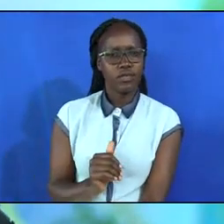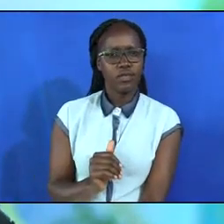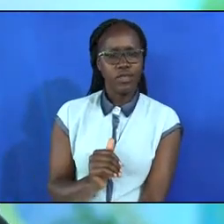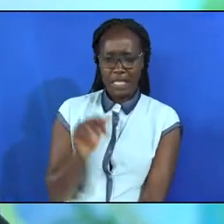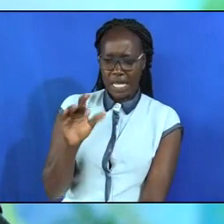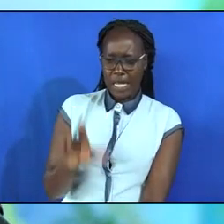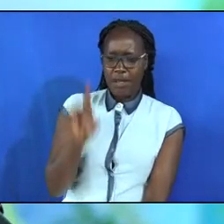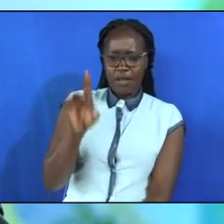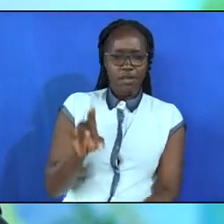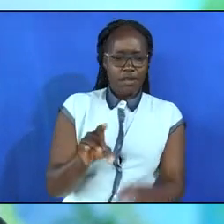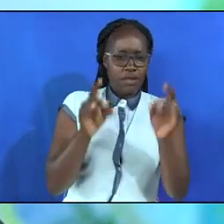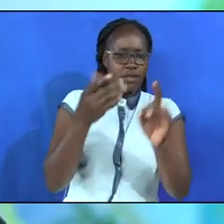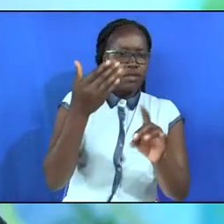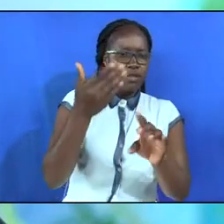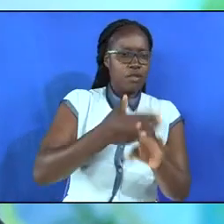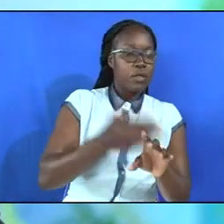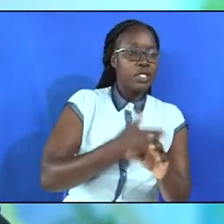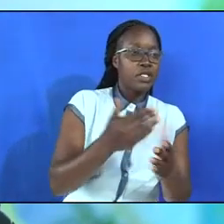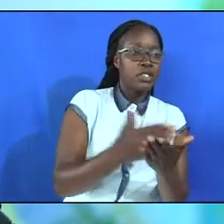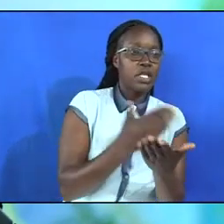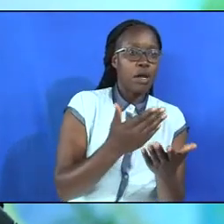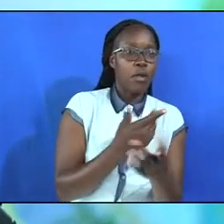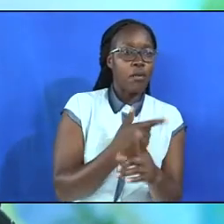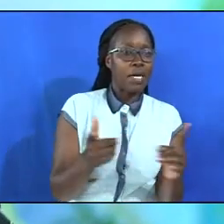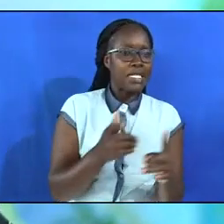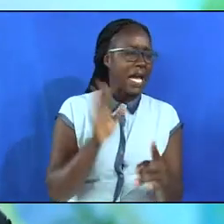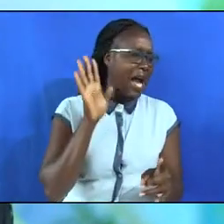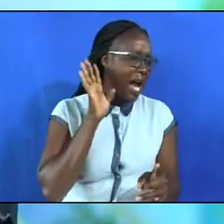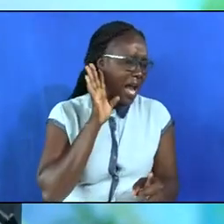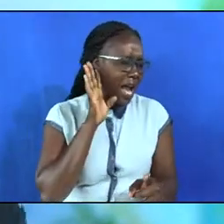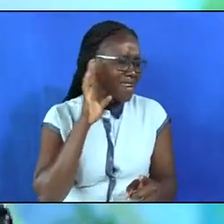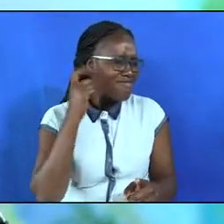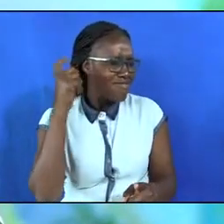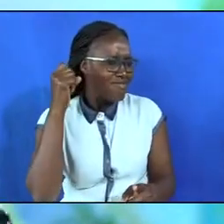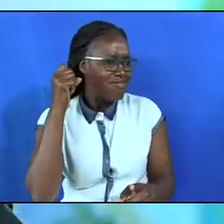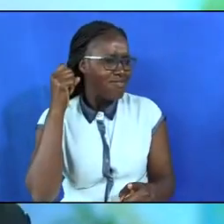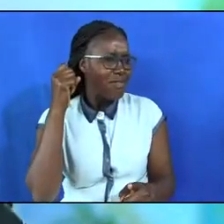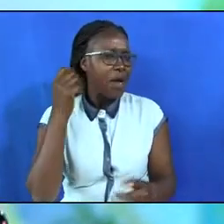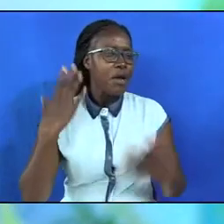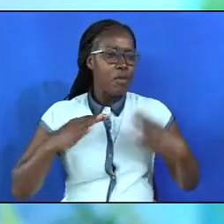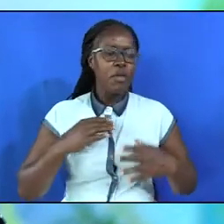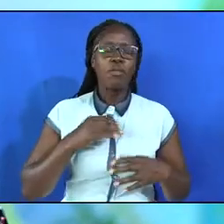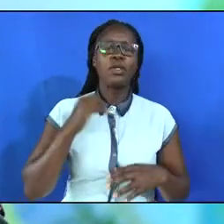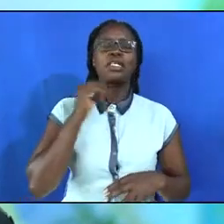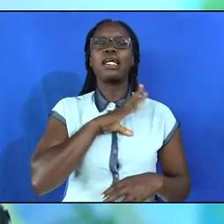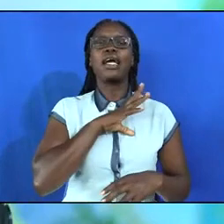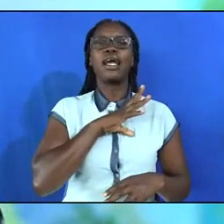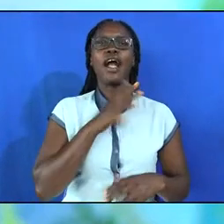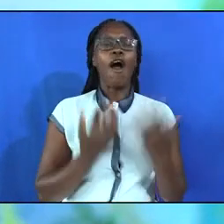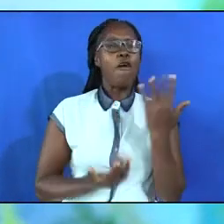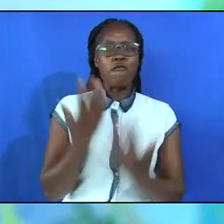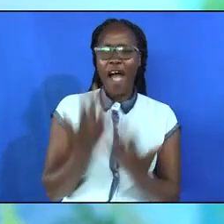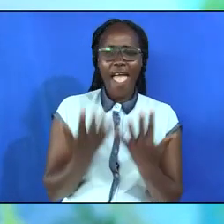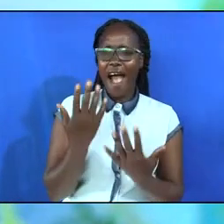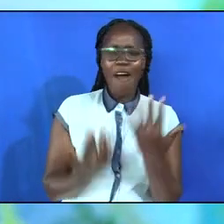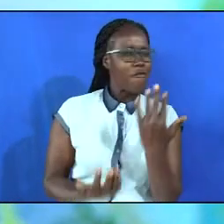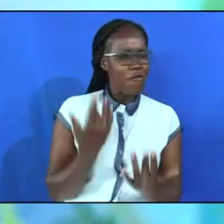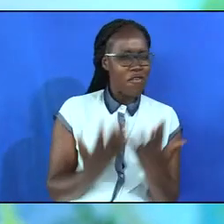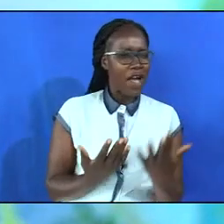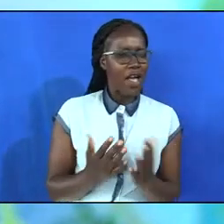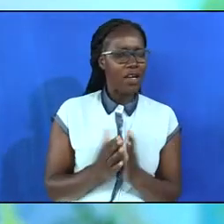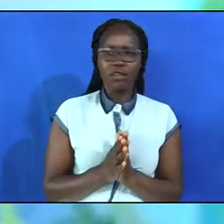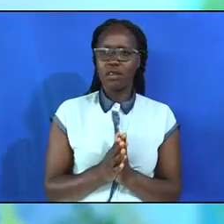I picked some potatoes, but suddenly I heard people crying, 'Fire! Fire!'